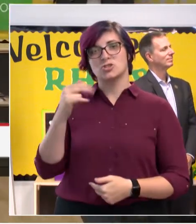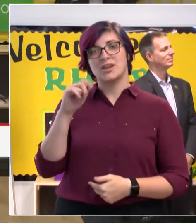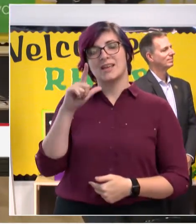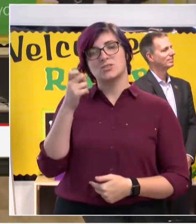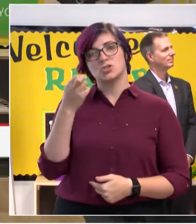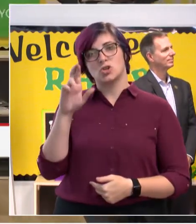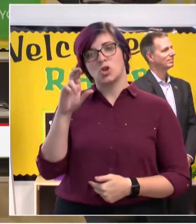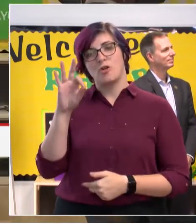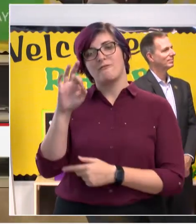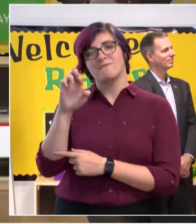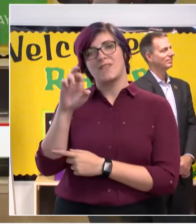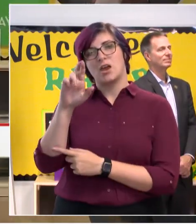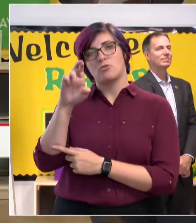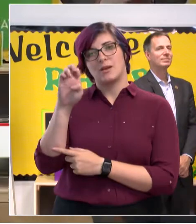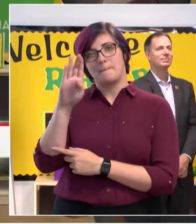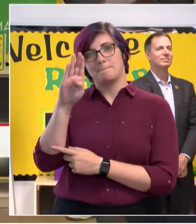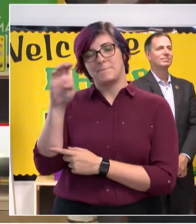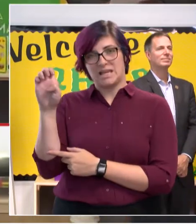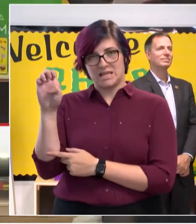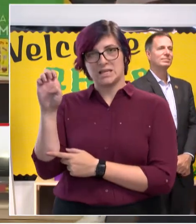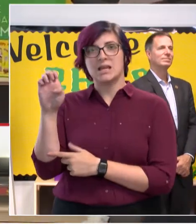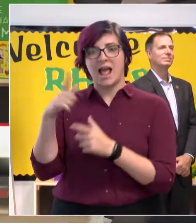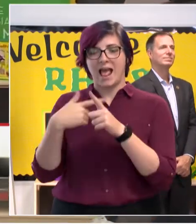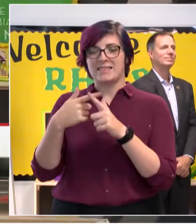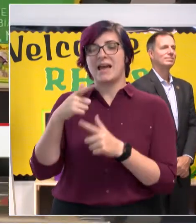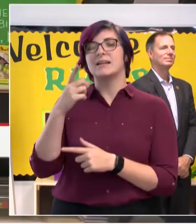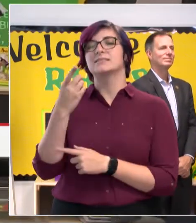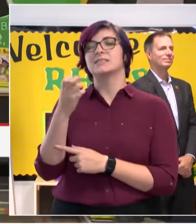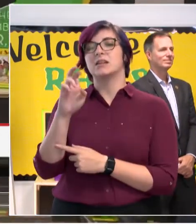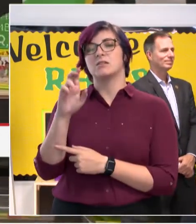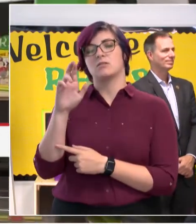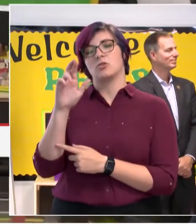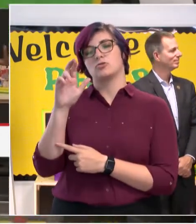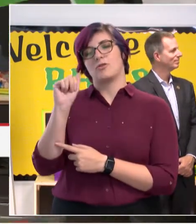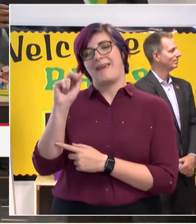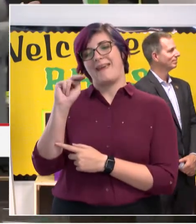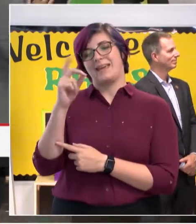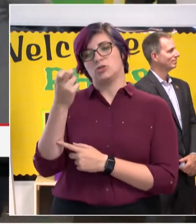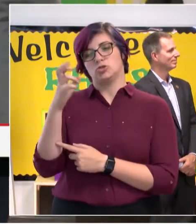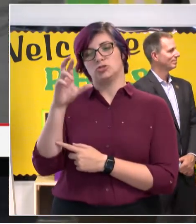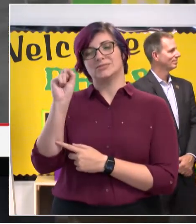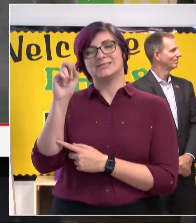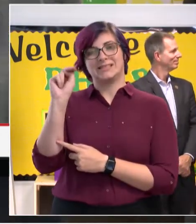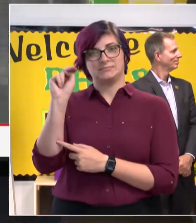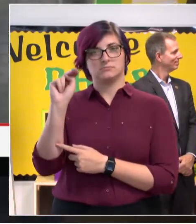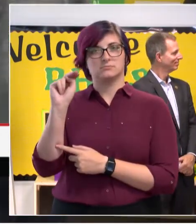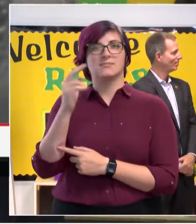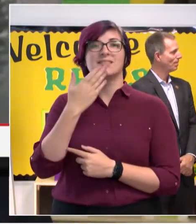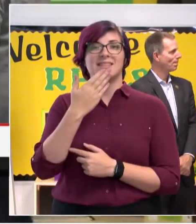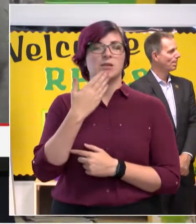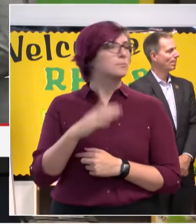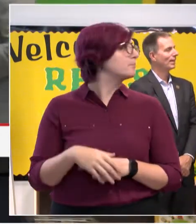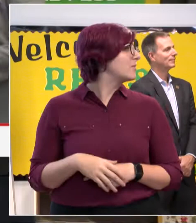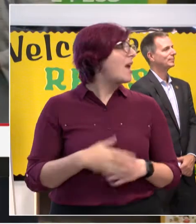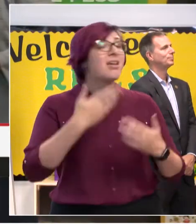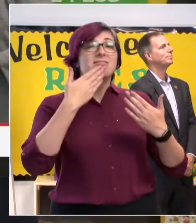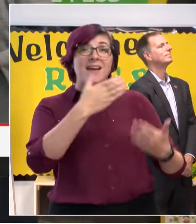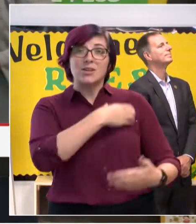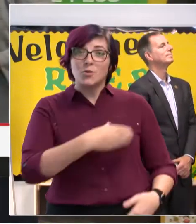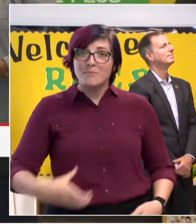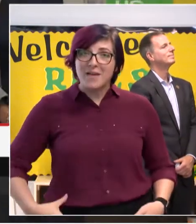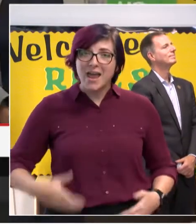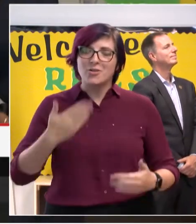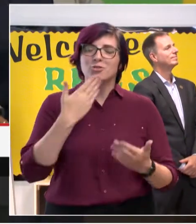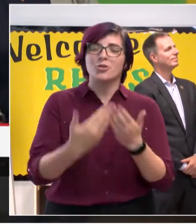by Director Anderson, and then we'll cut the ribbon. Thank you, Chancellor. Thank you, Mayor. Good